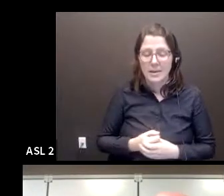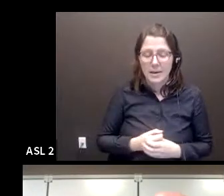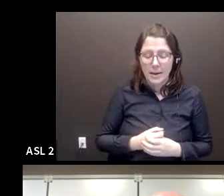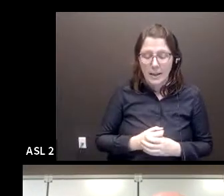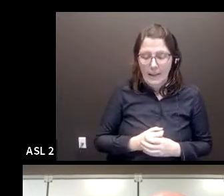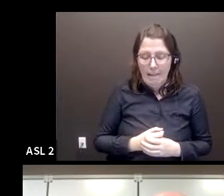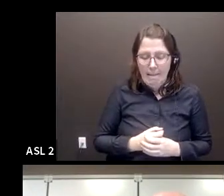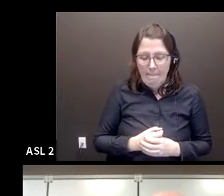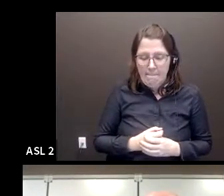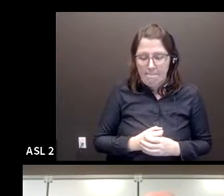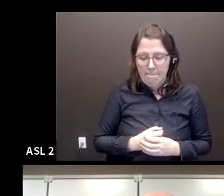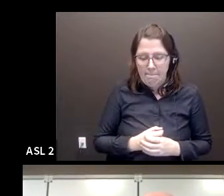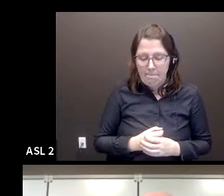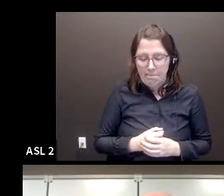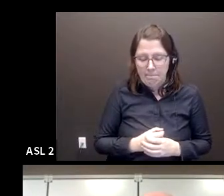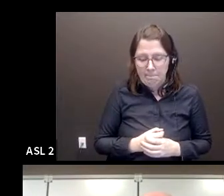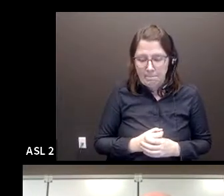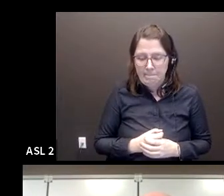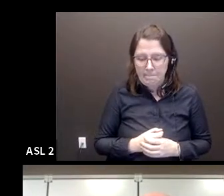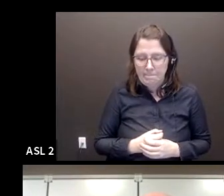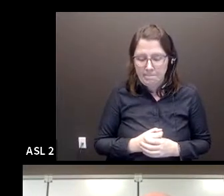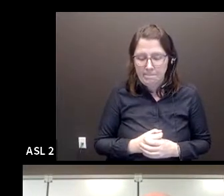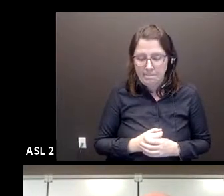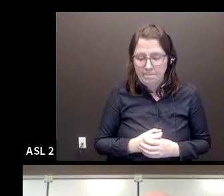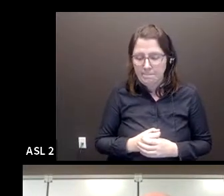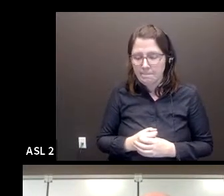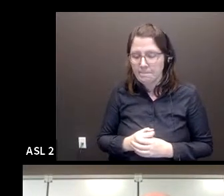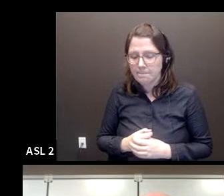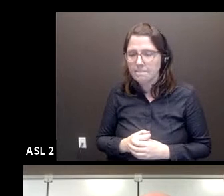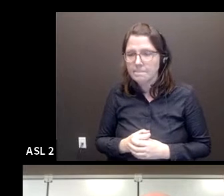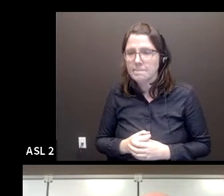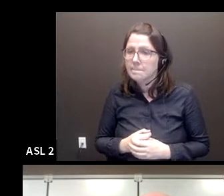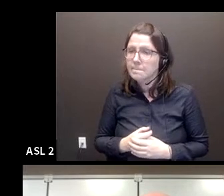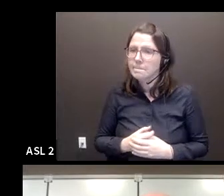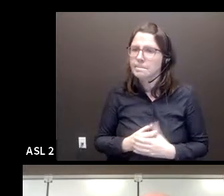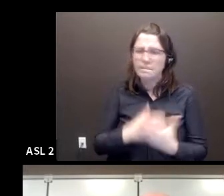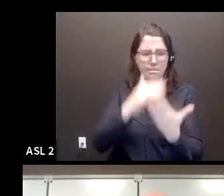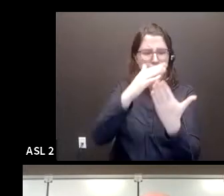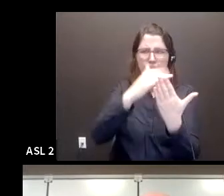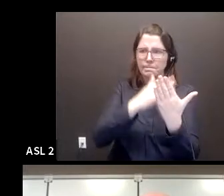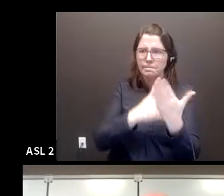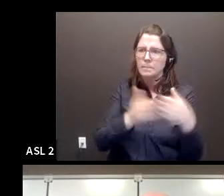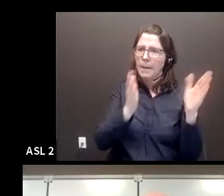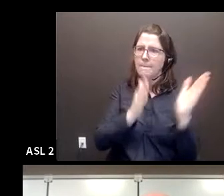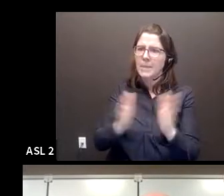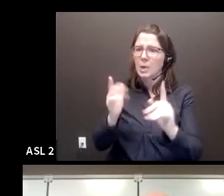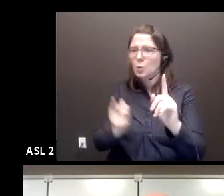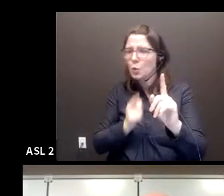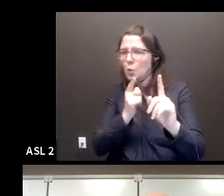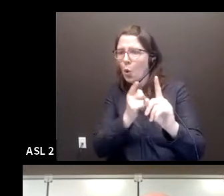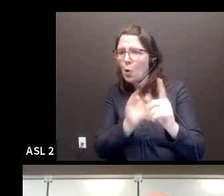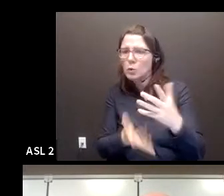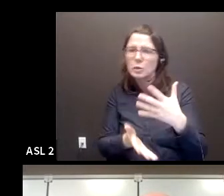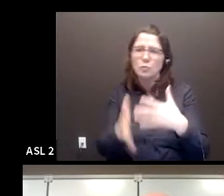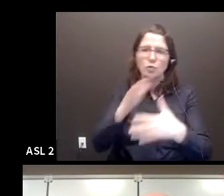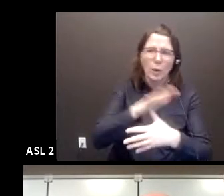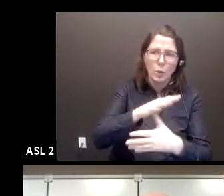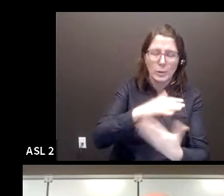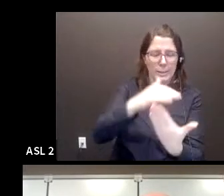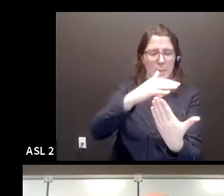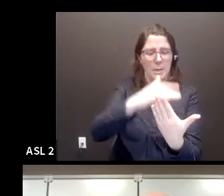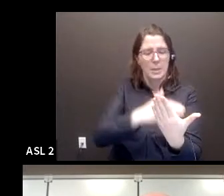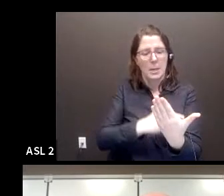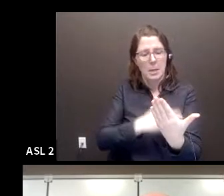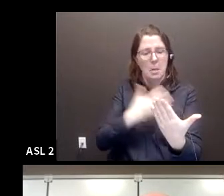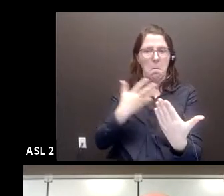the the goals and the priorities you know there's a chance for just um continuing